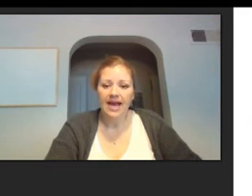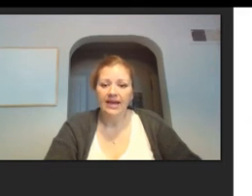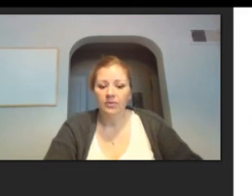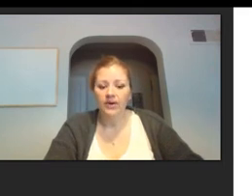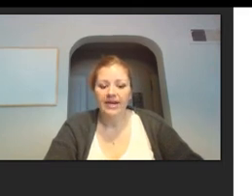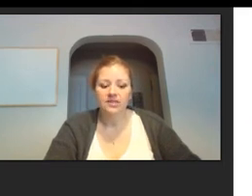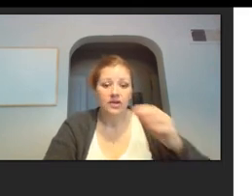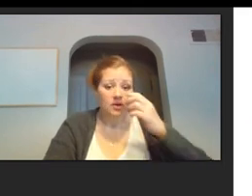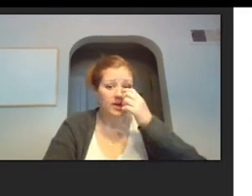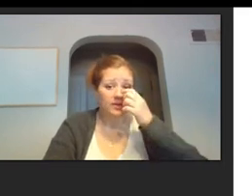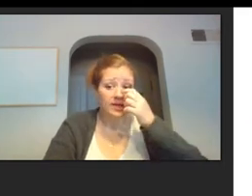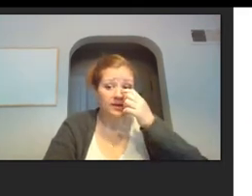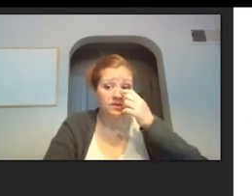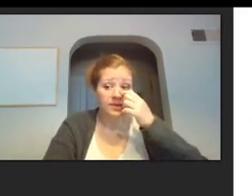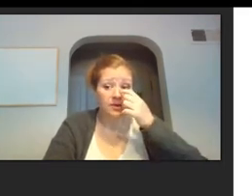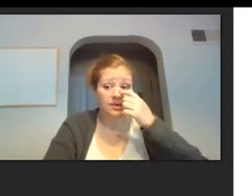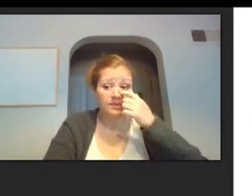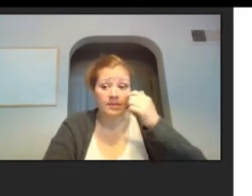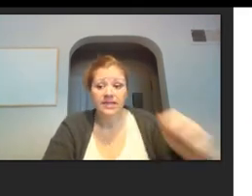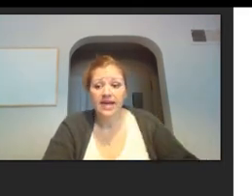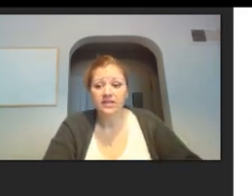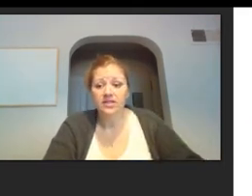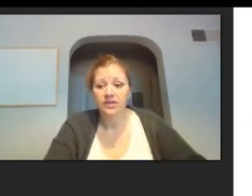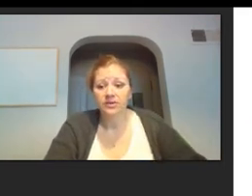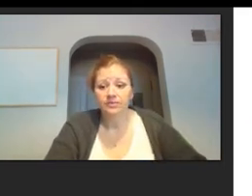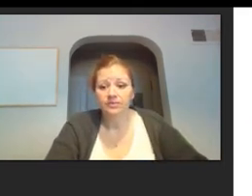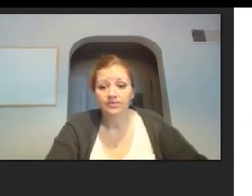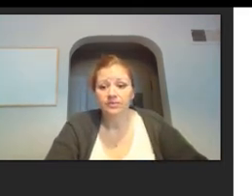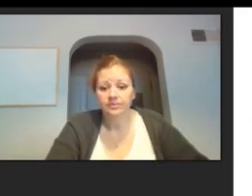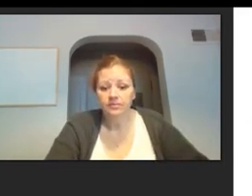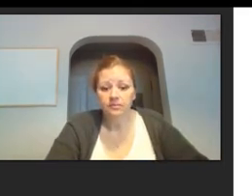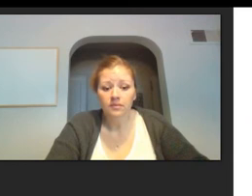and dad at home, right? So you're working with others when you work with mom and dad too.